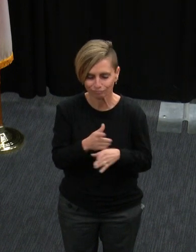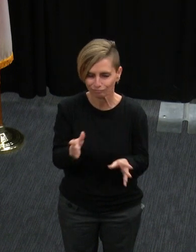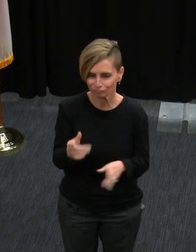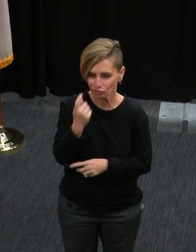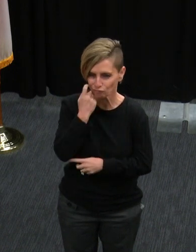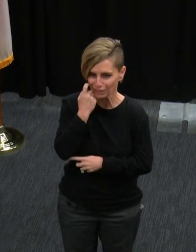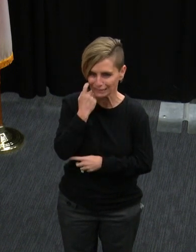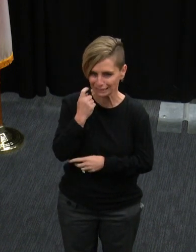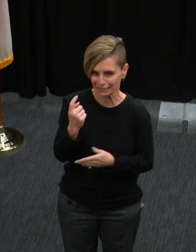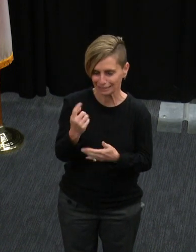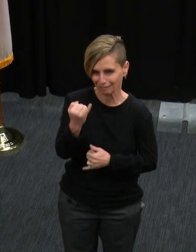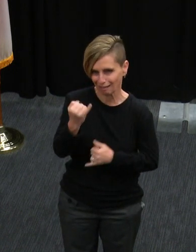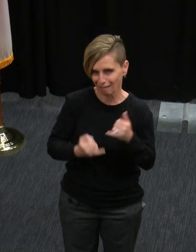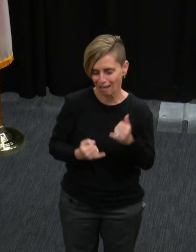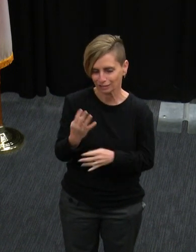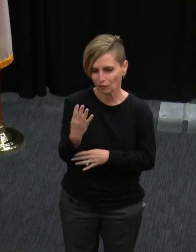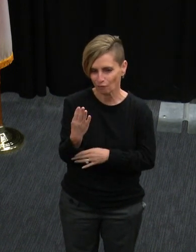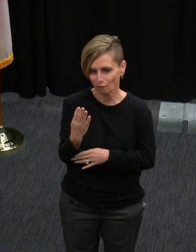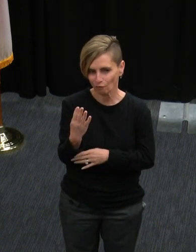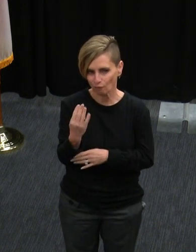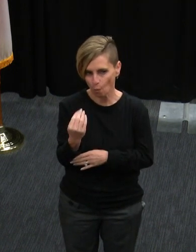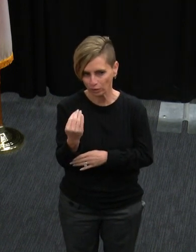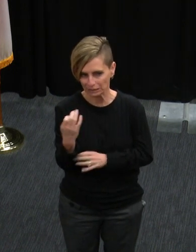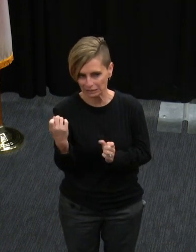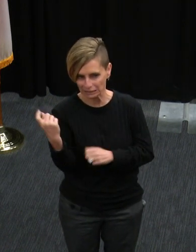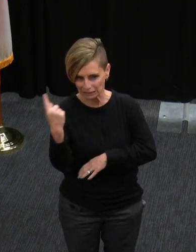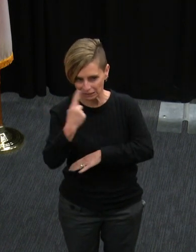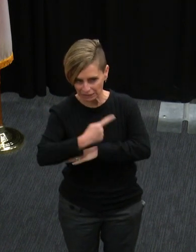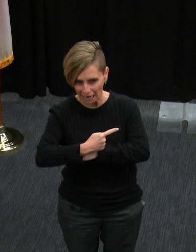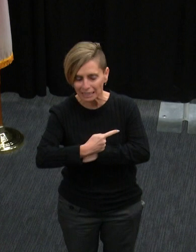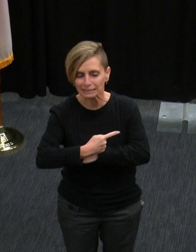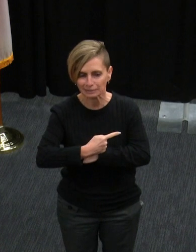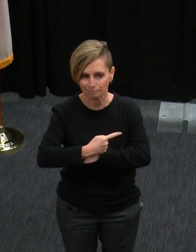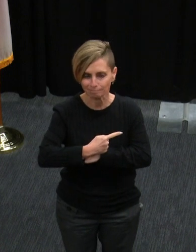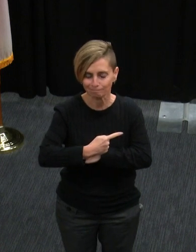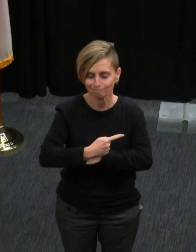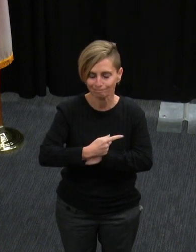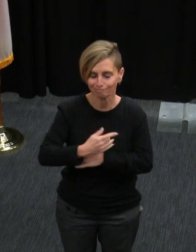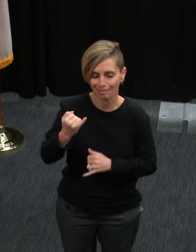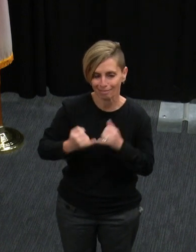had come down. Going back to last summer, we were at a high of